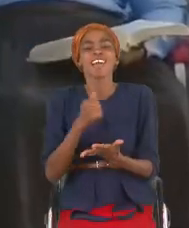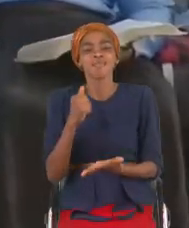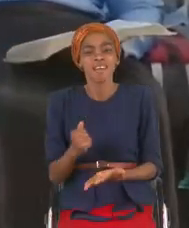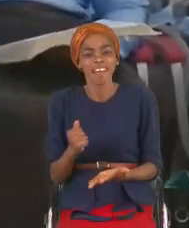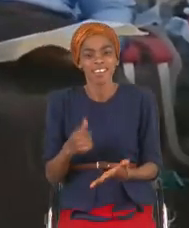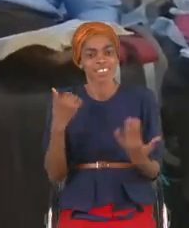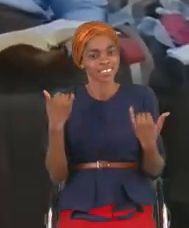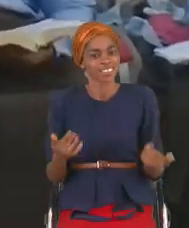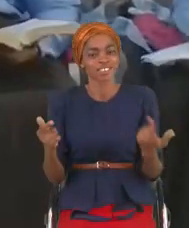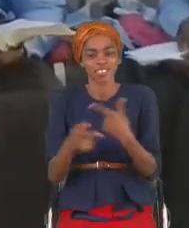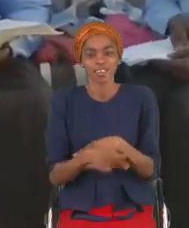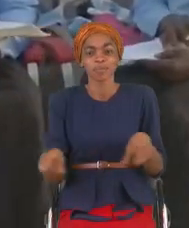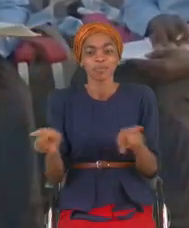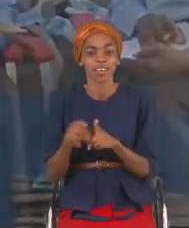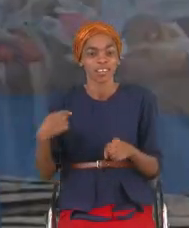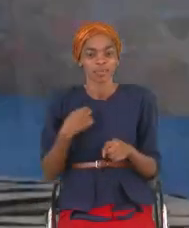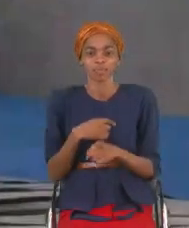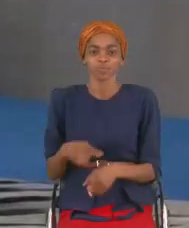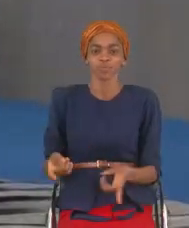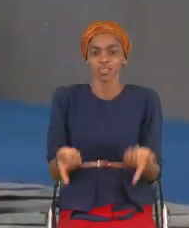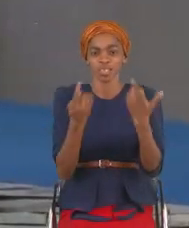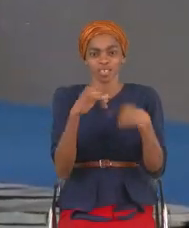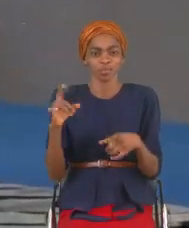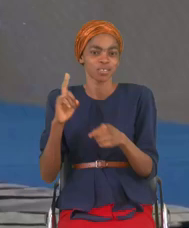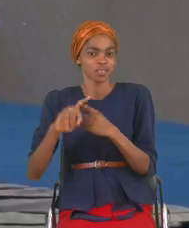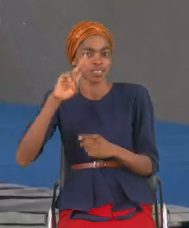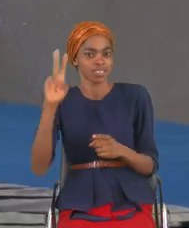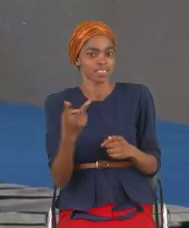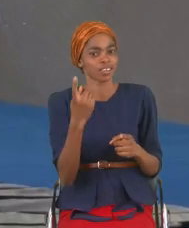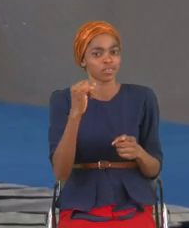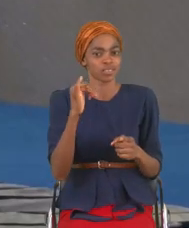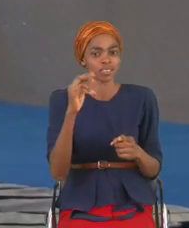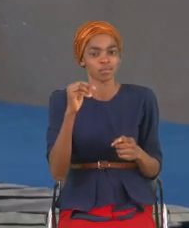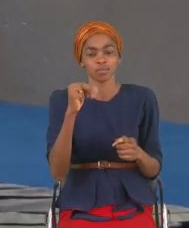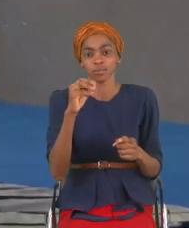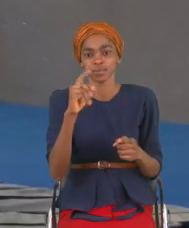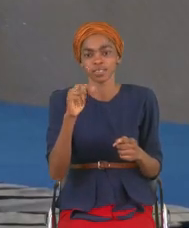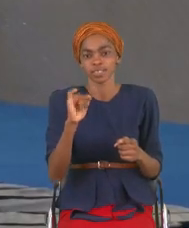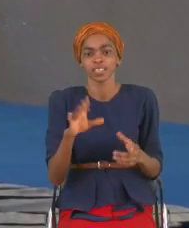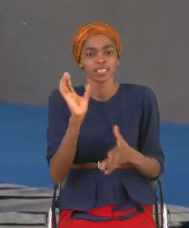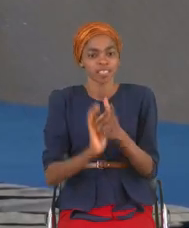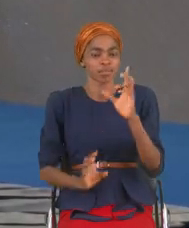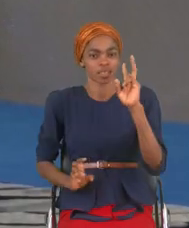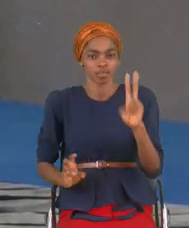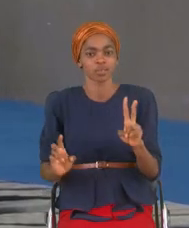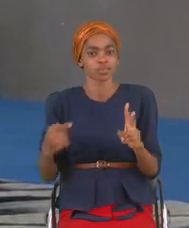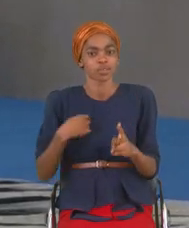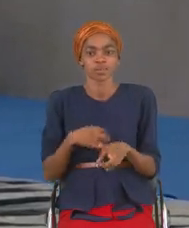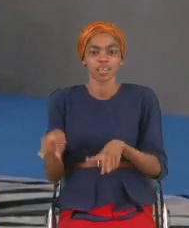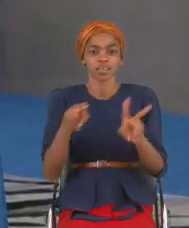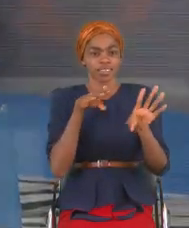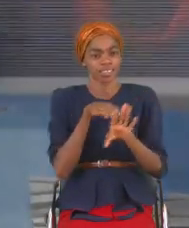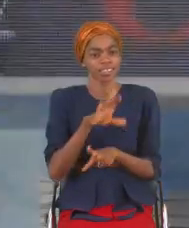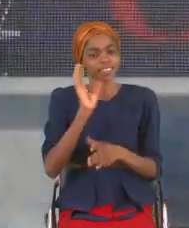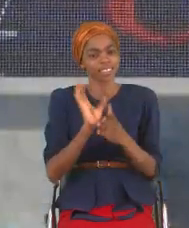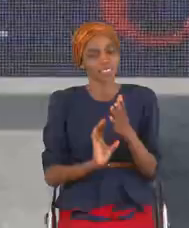today as we are coming to second timothy chapter two we're looking at chapter two from